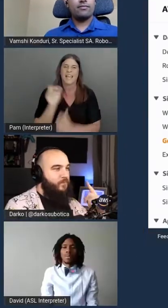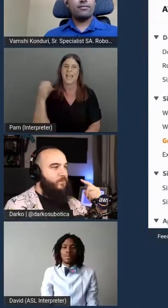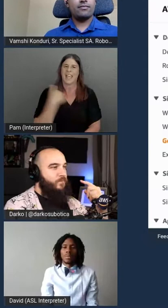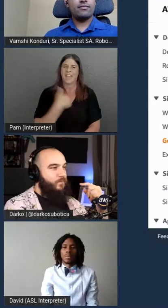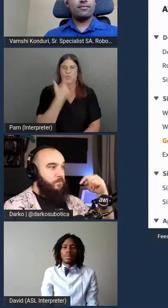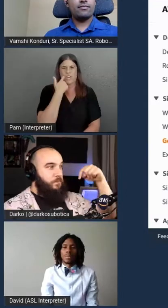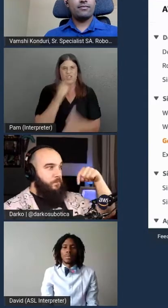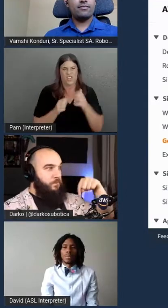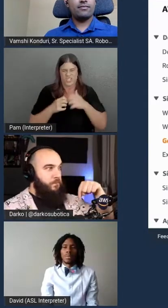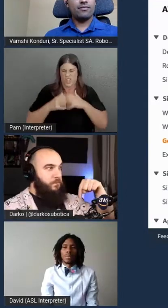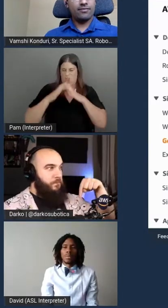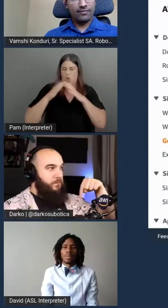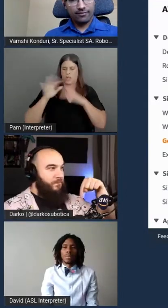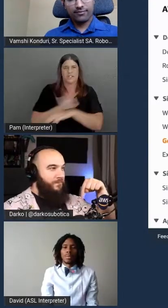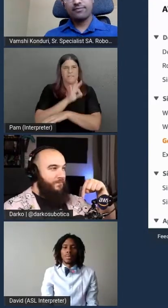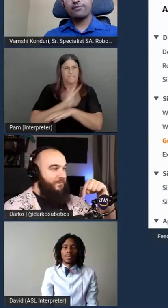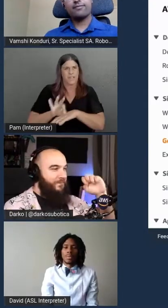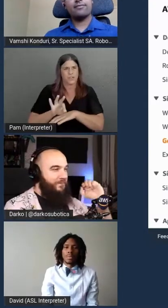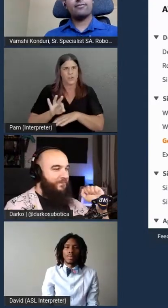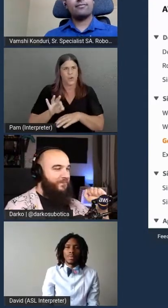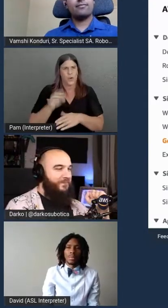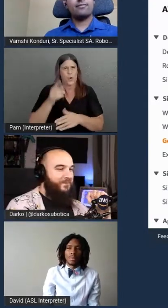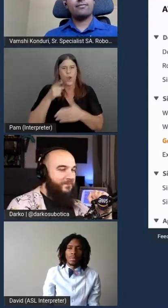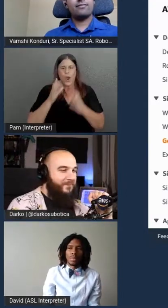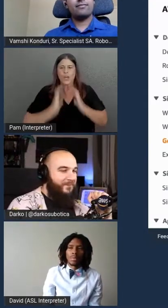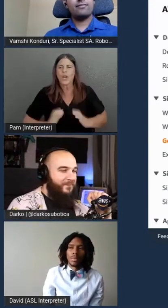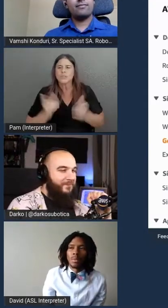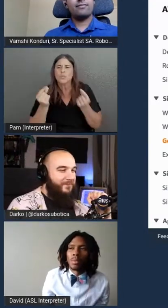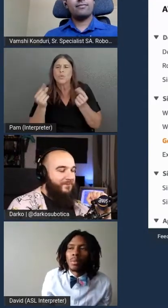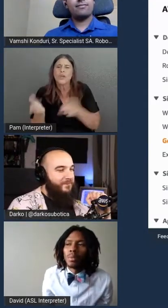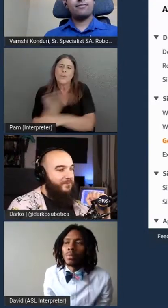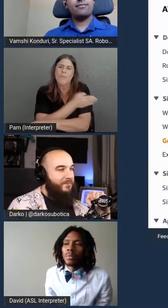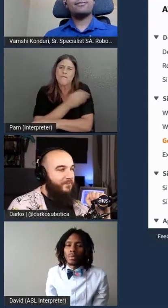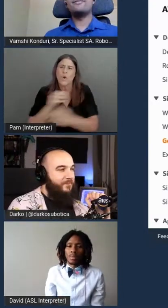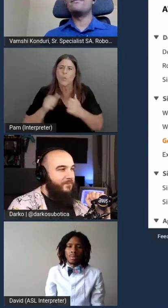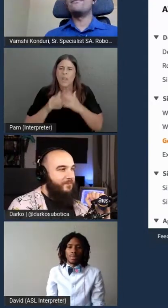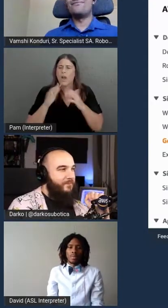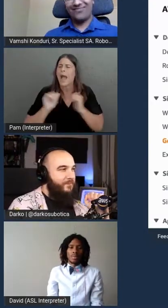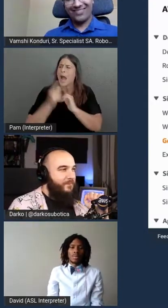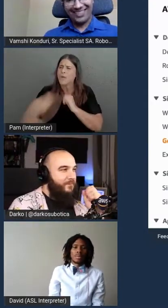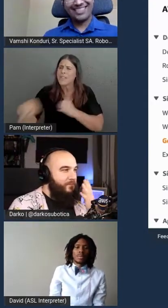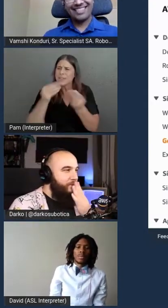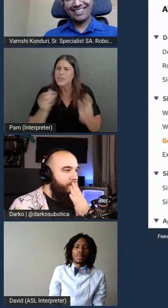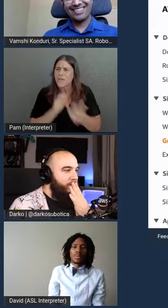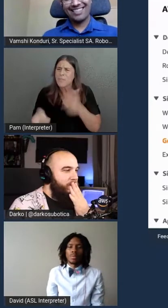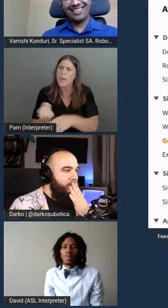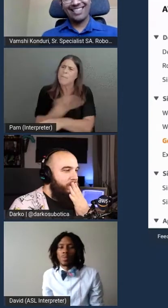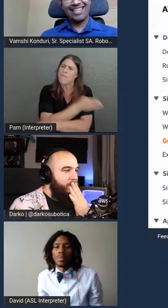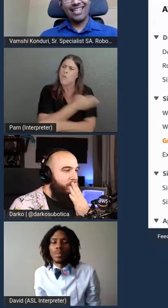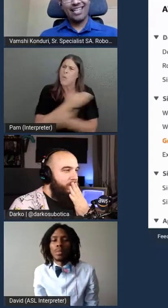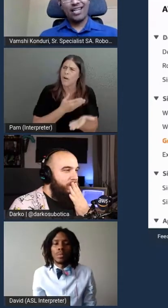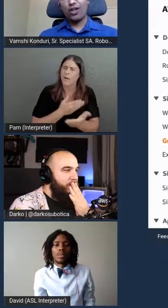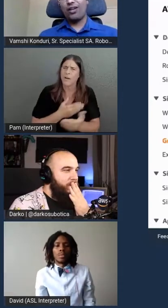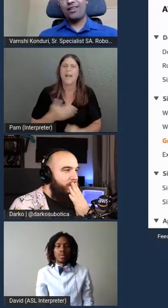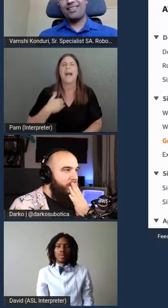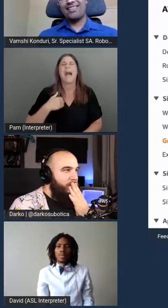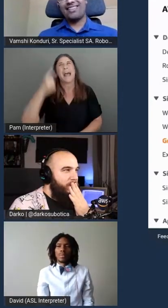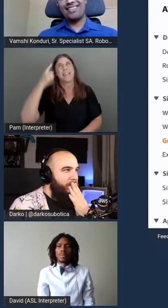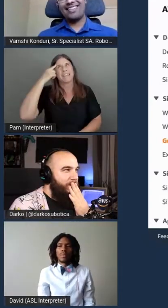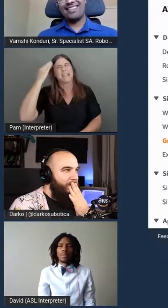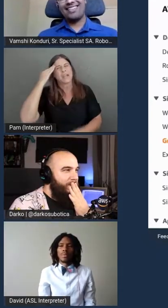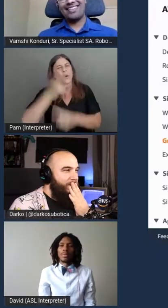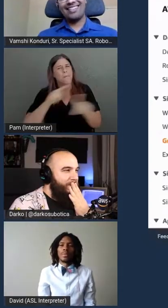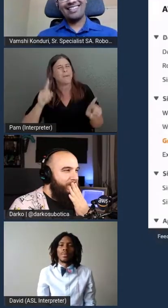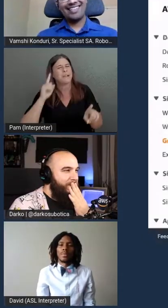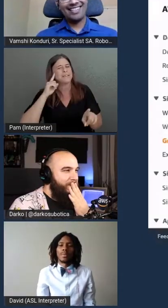this feature, what were customers doing before we launched this feature? How are they solving this problem? I have an idea, and it sounds